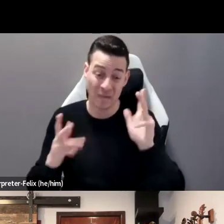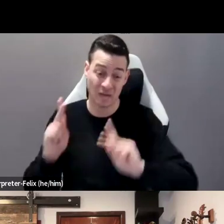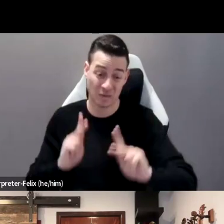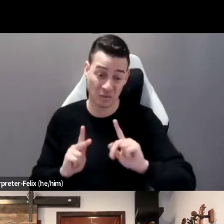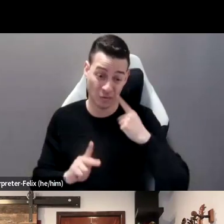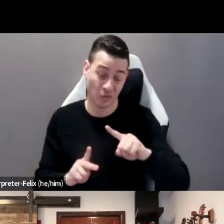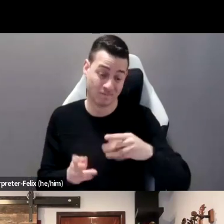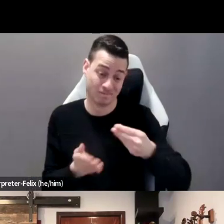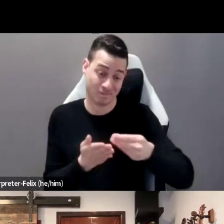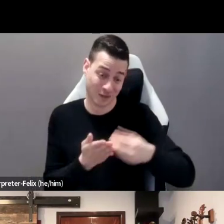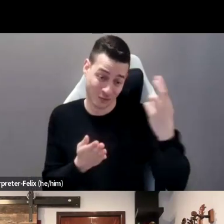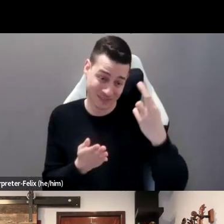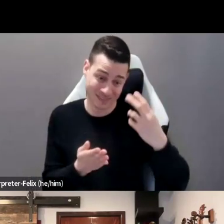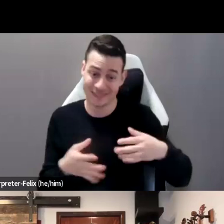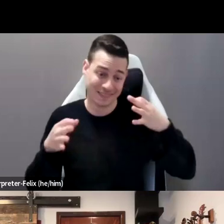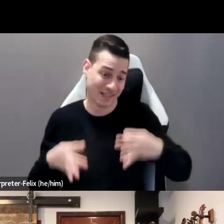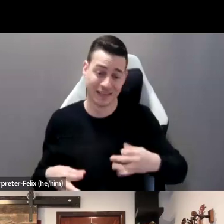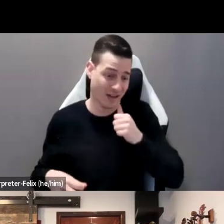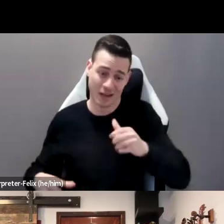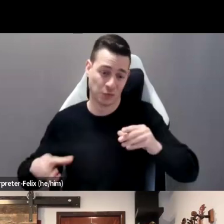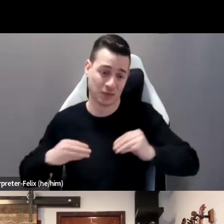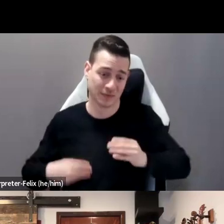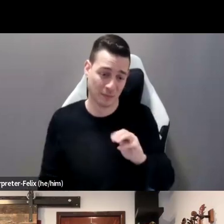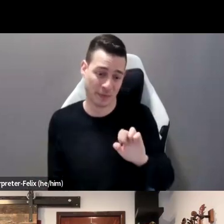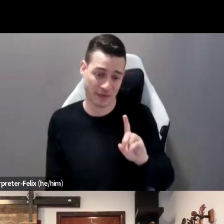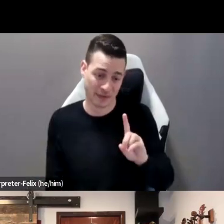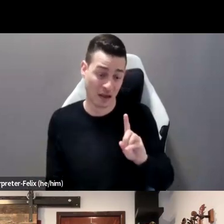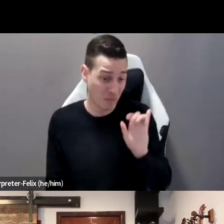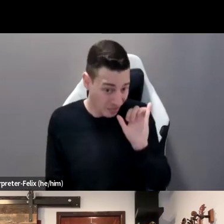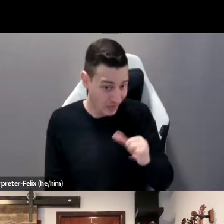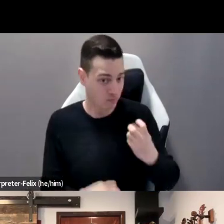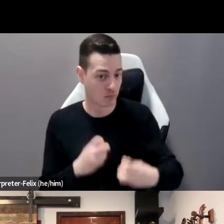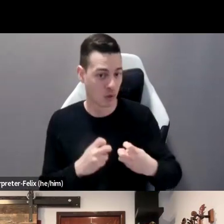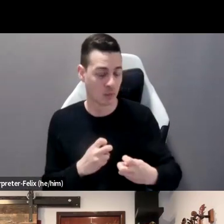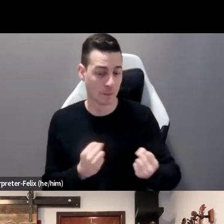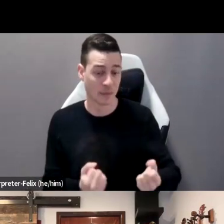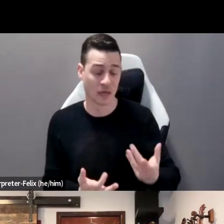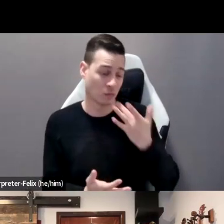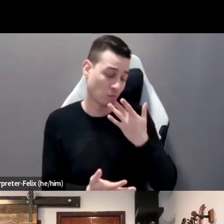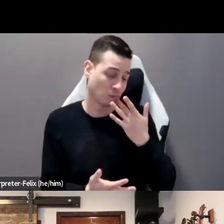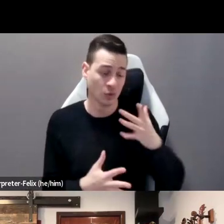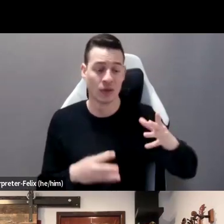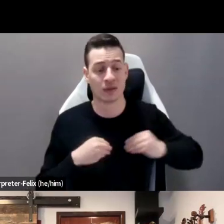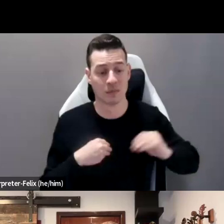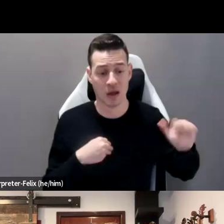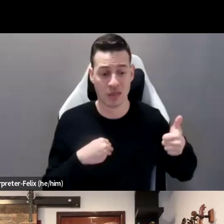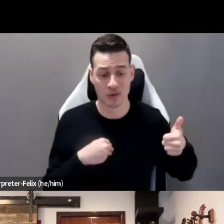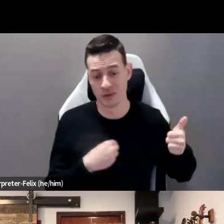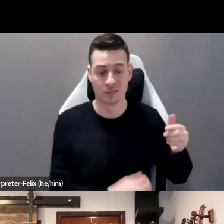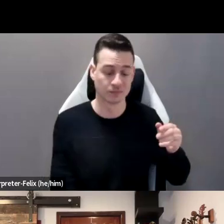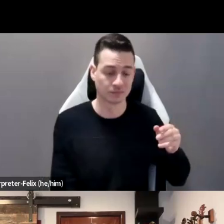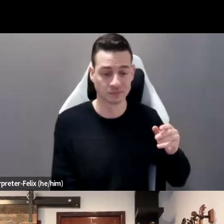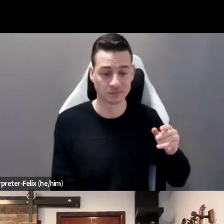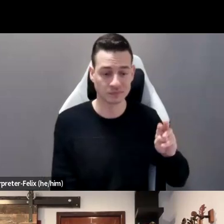reasons, they do. But that's the issue. So I see a lot of Canon Lord patients